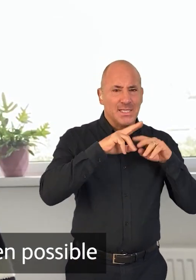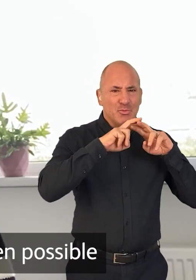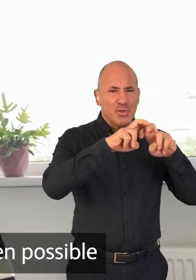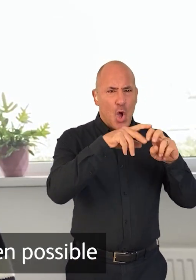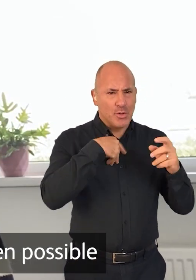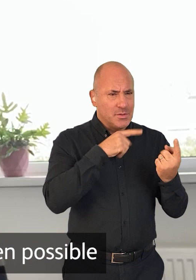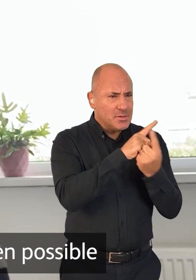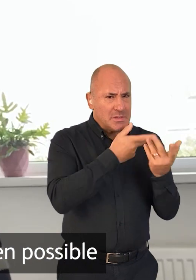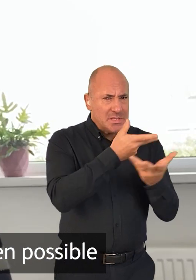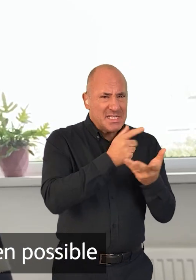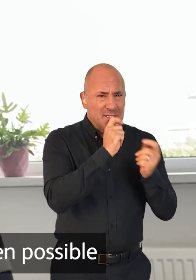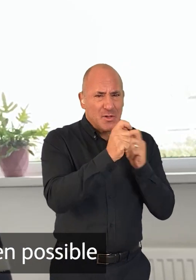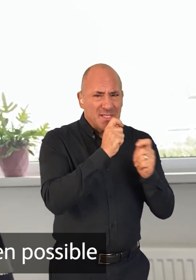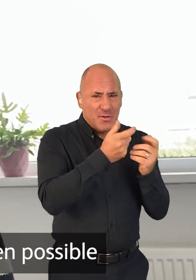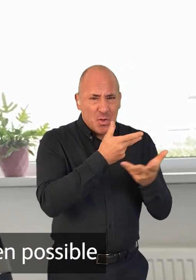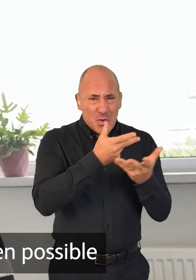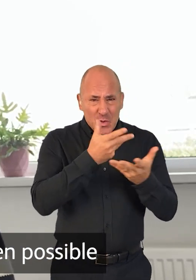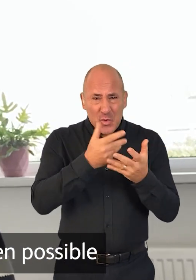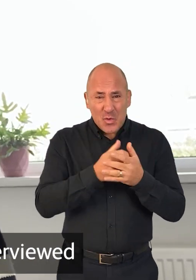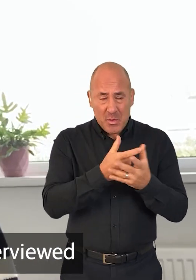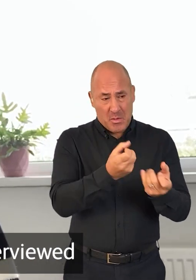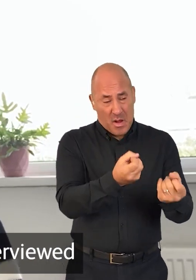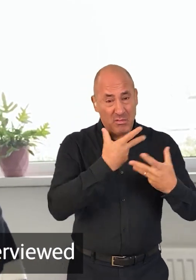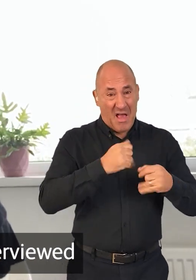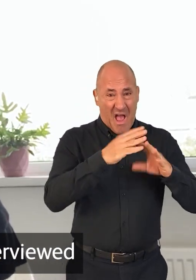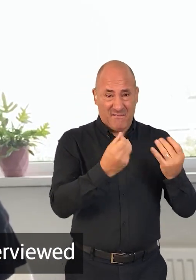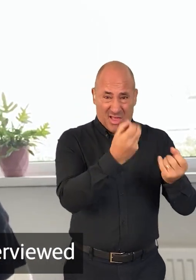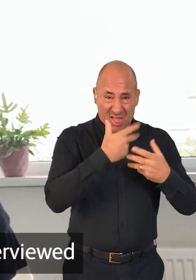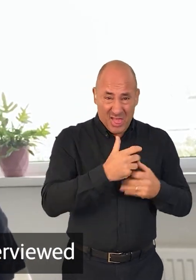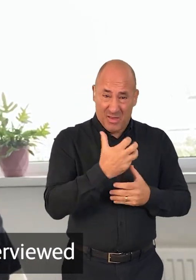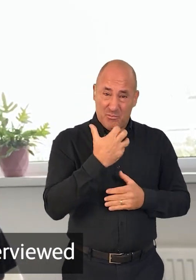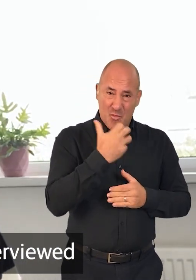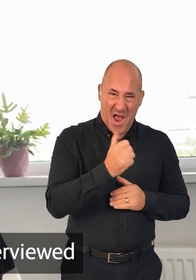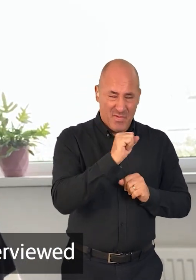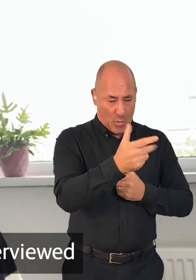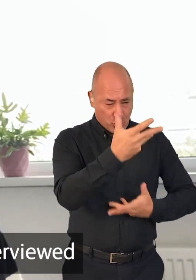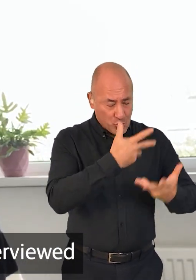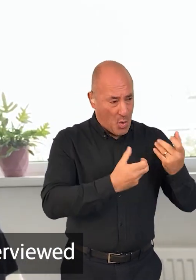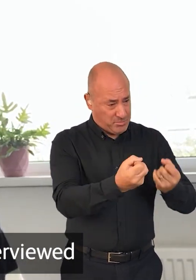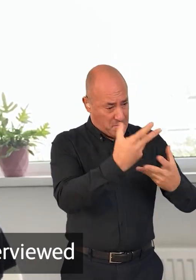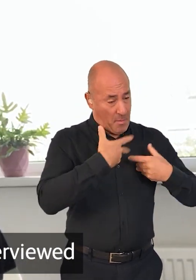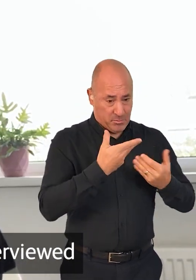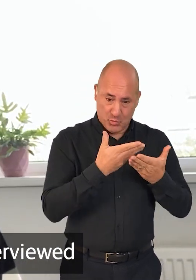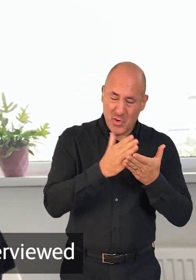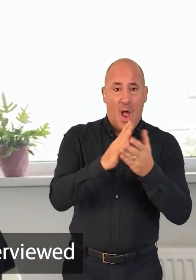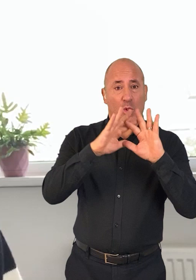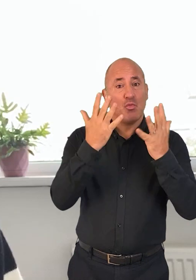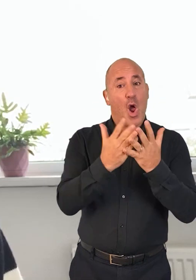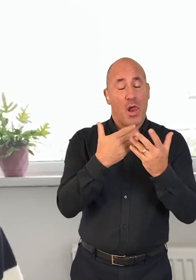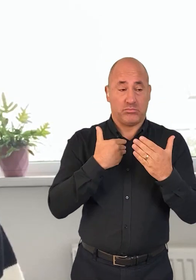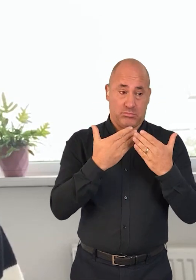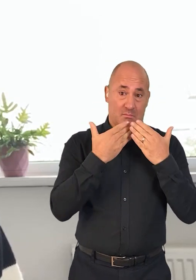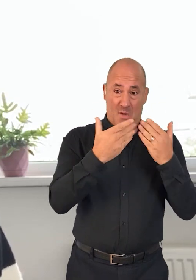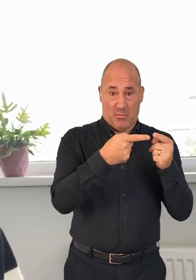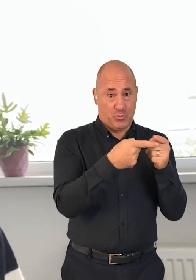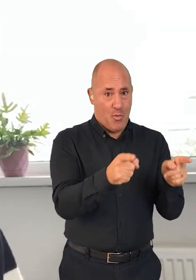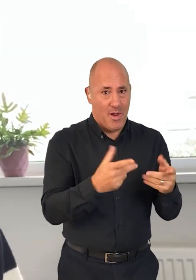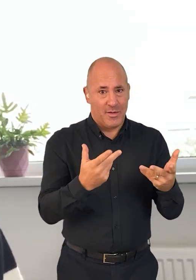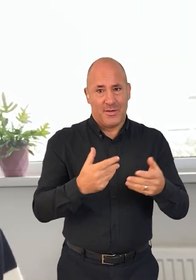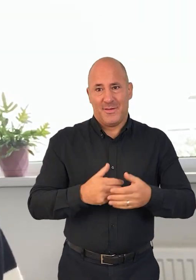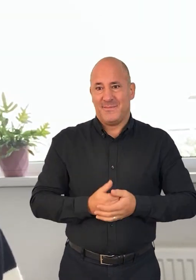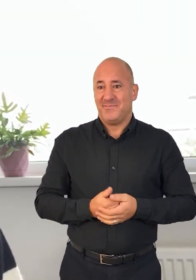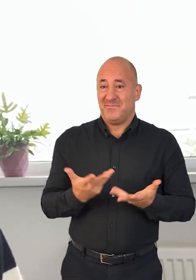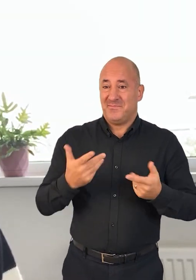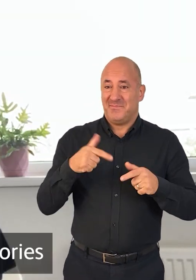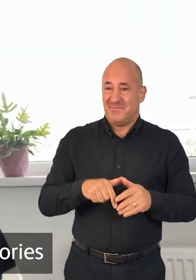be honest, this wouldn't at all have been possible without the great case studies who I've interviewed and have opened up to